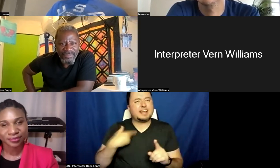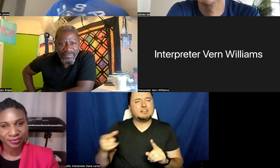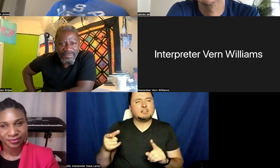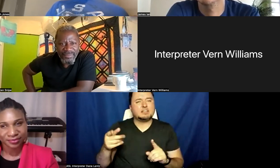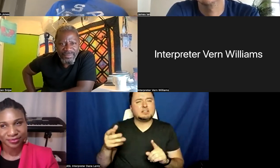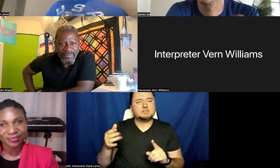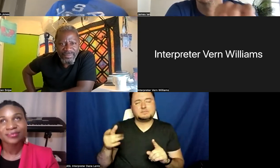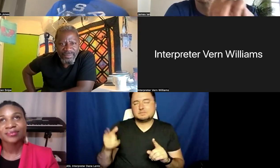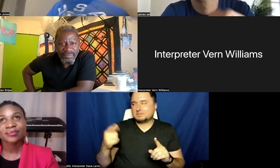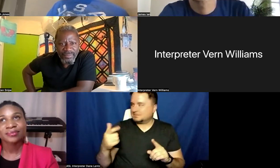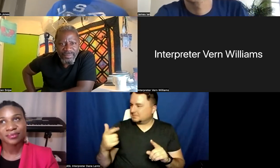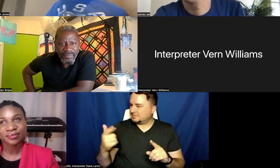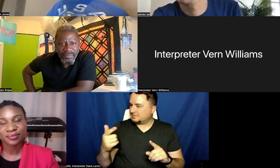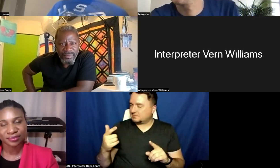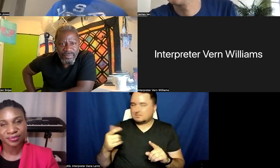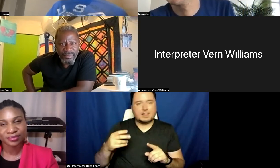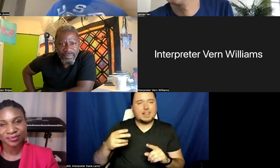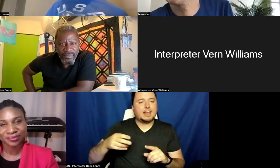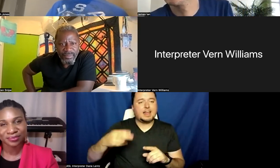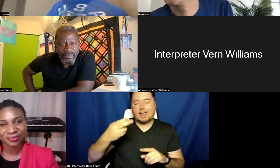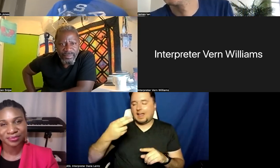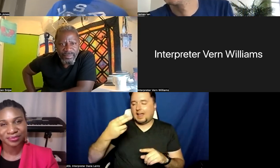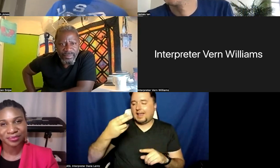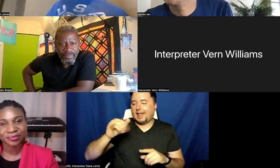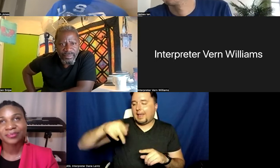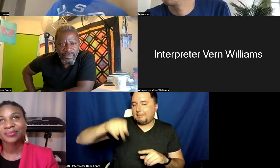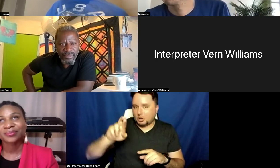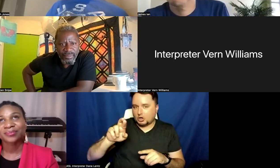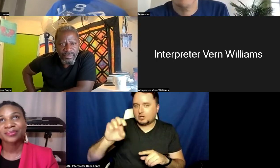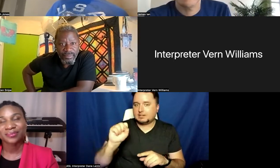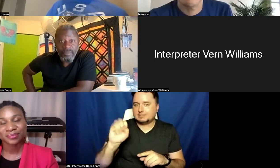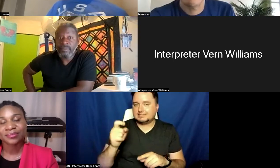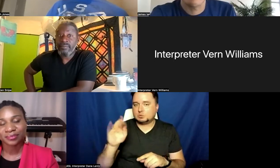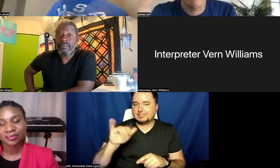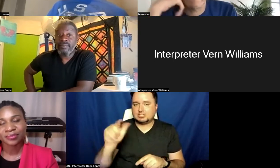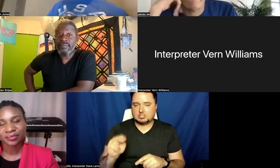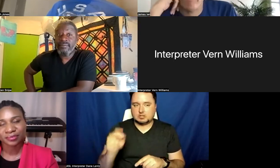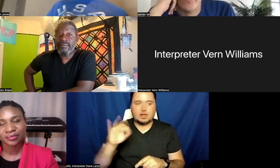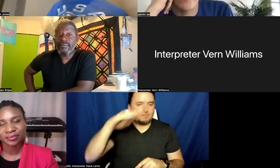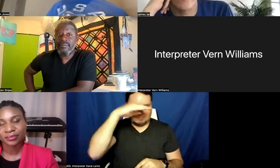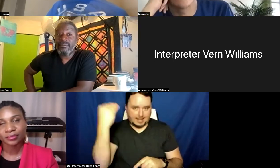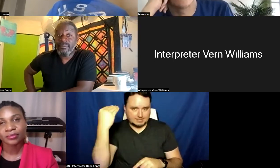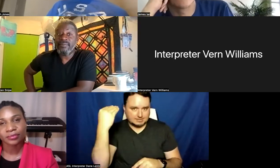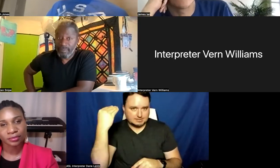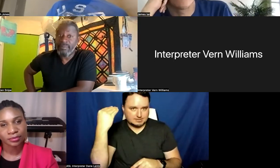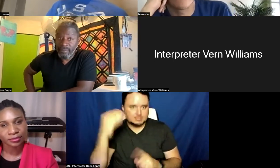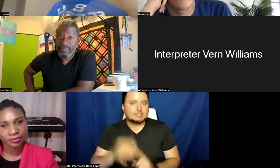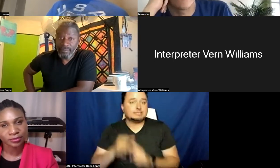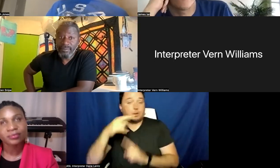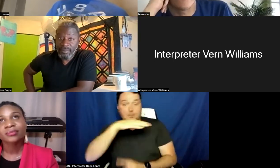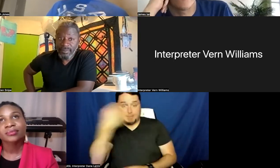about the hypersexualization of Blackness, particularly the hypersexualization of Black